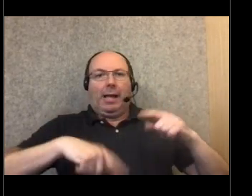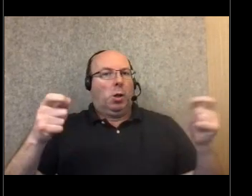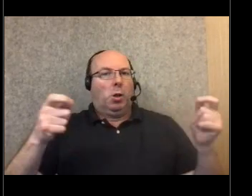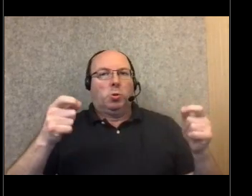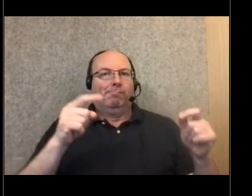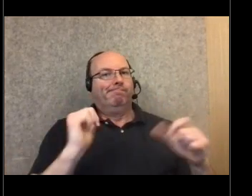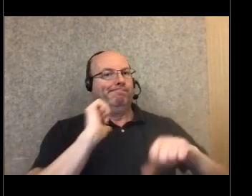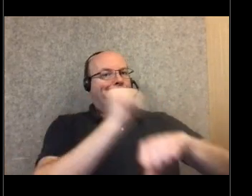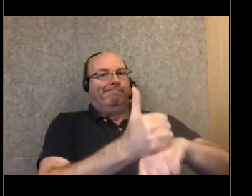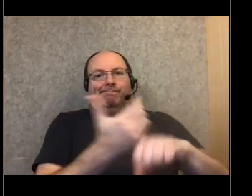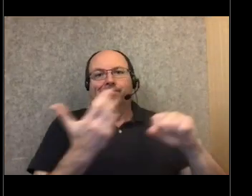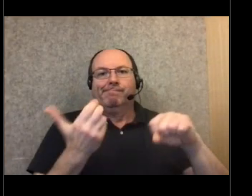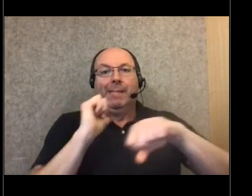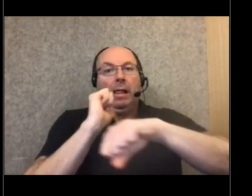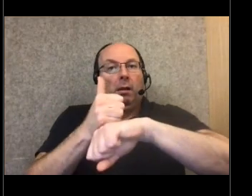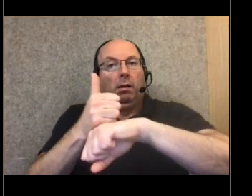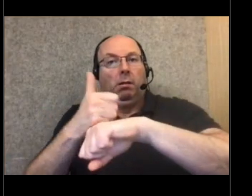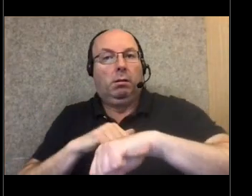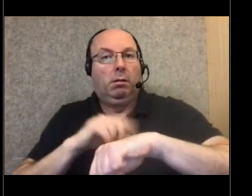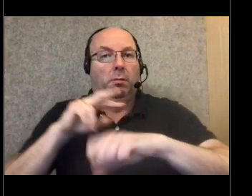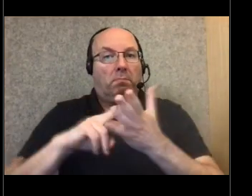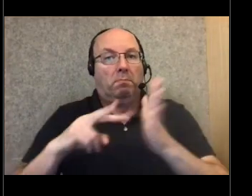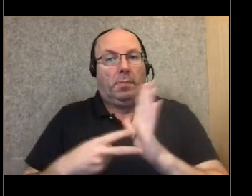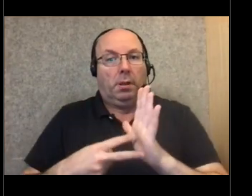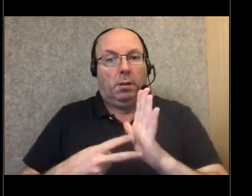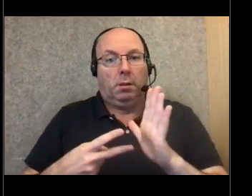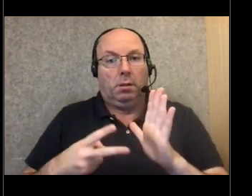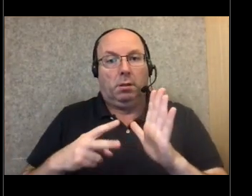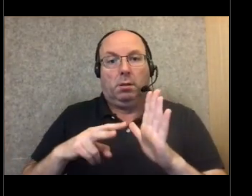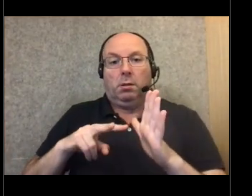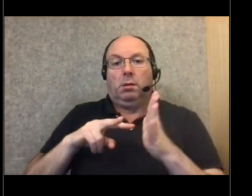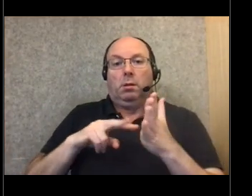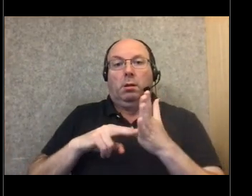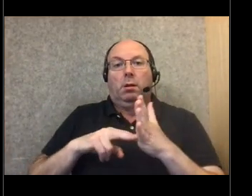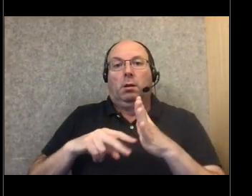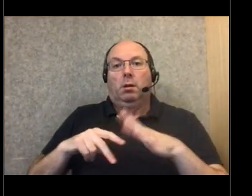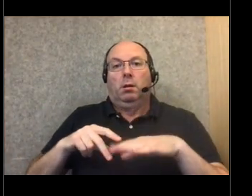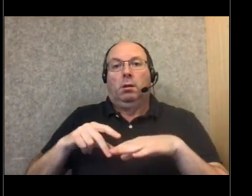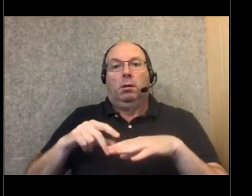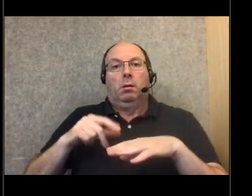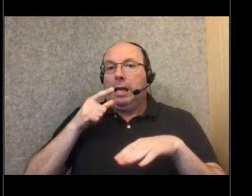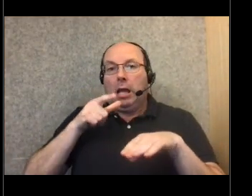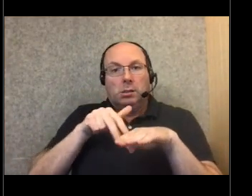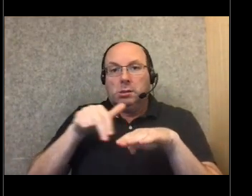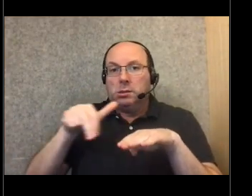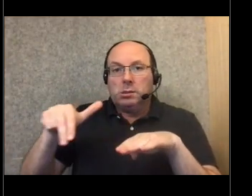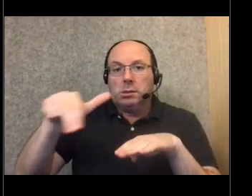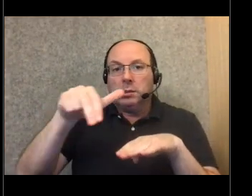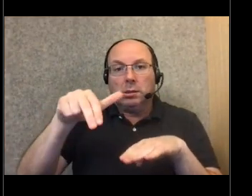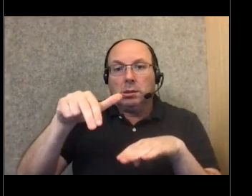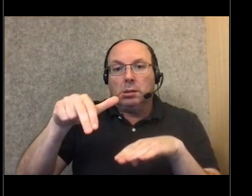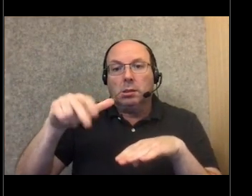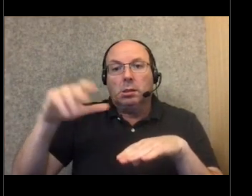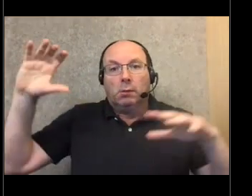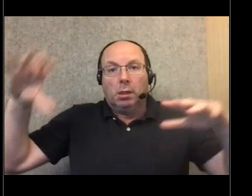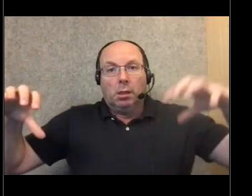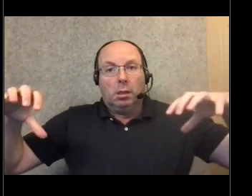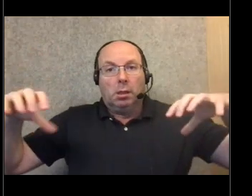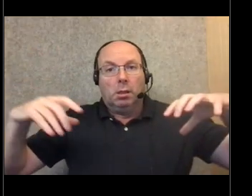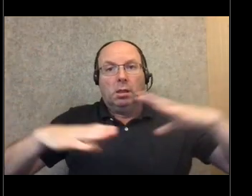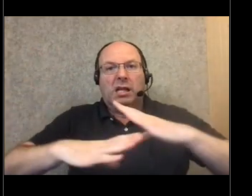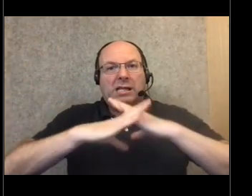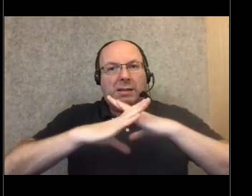conditions prevent the installation of an accessible pedestrian route, between covered dwellings